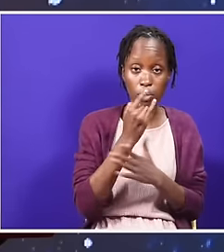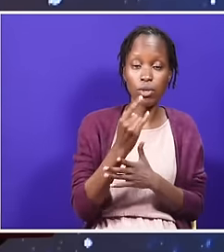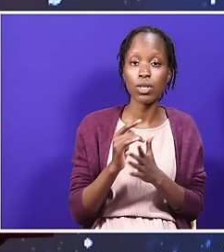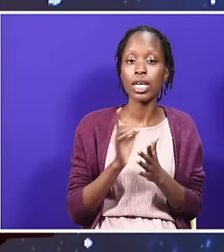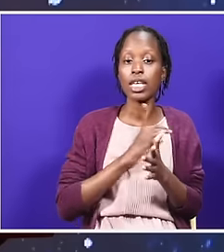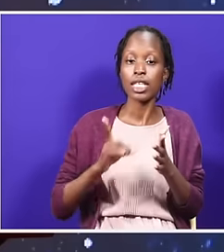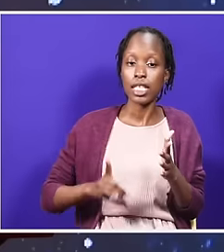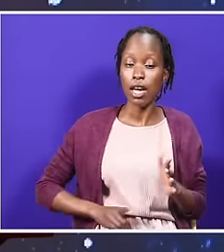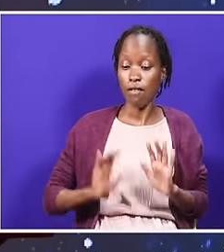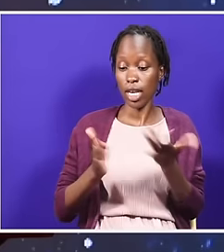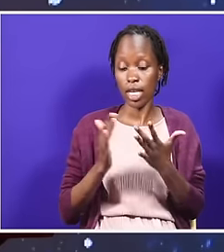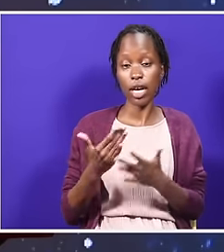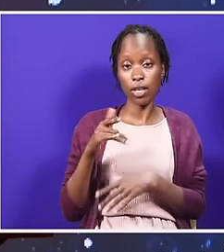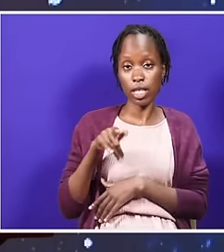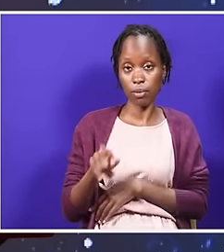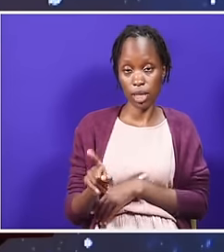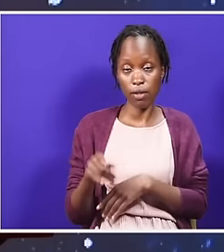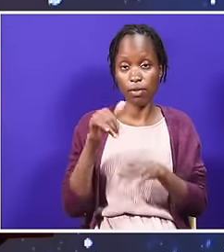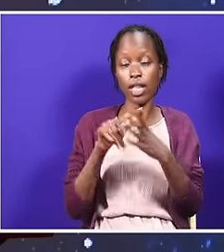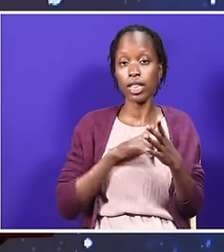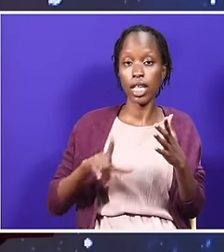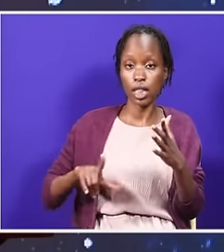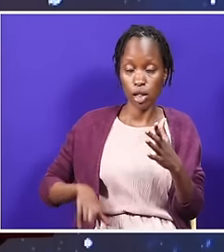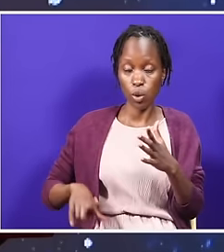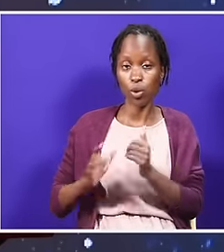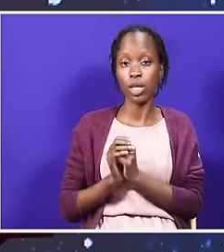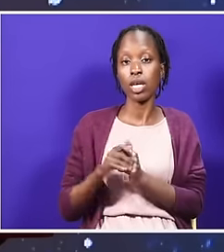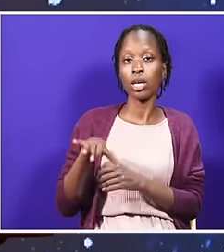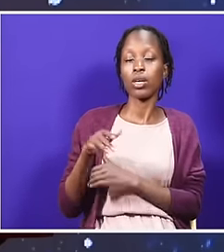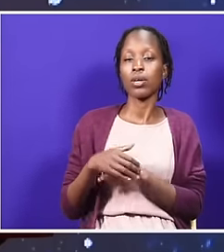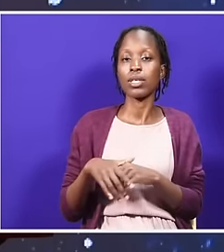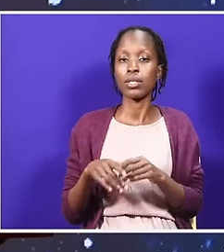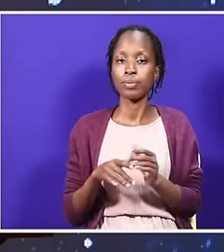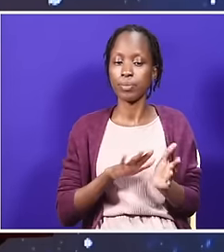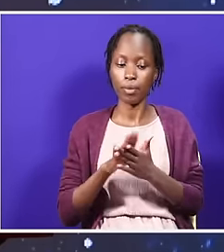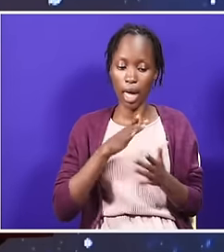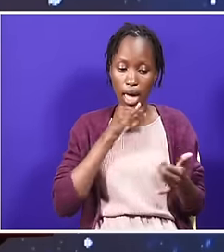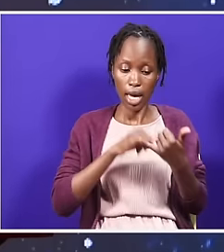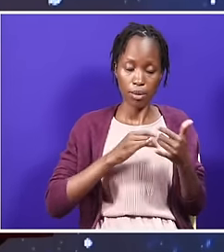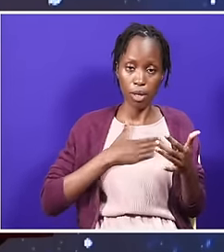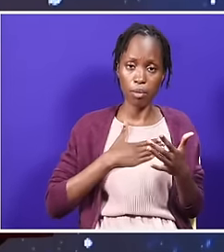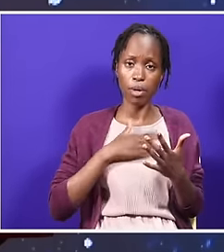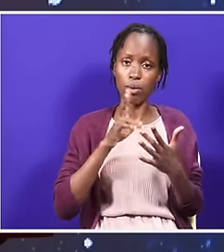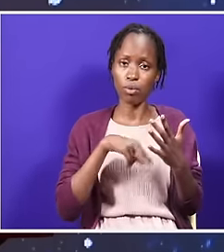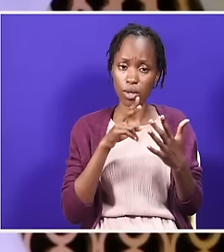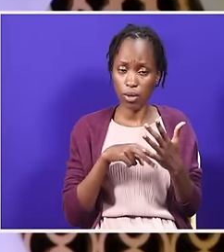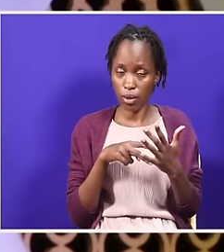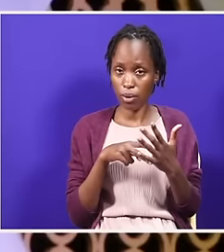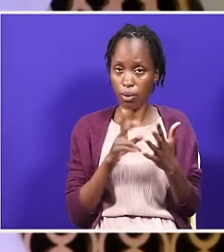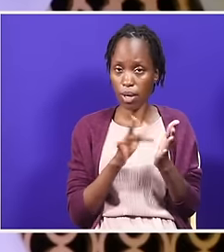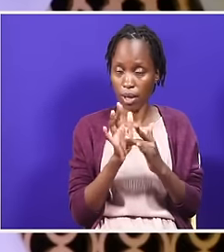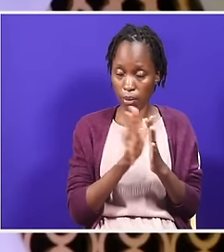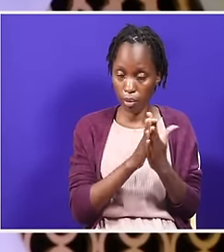"He encouraged himself in the Lord his God." And you know, Paul and I read through the chronological Bible a little while